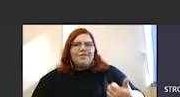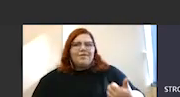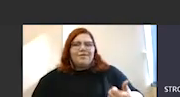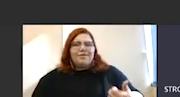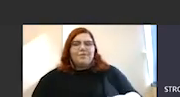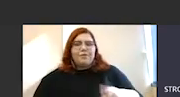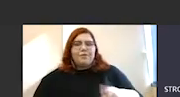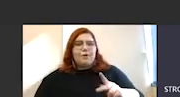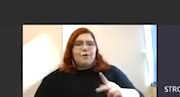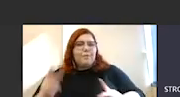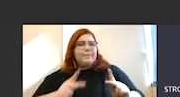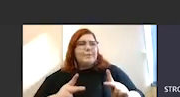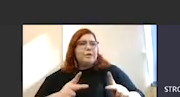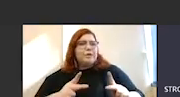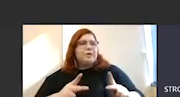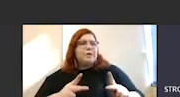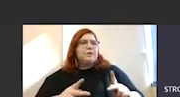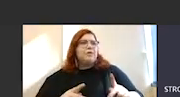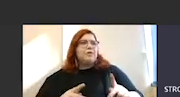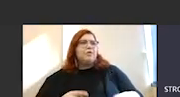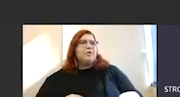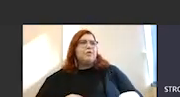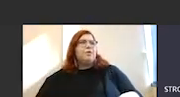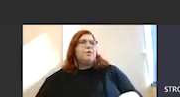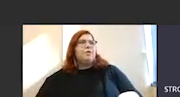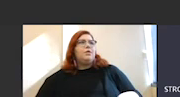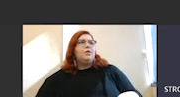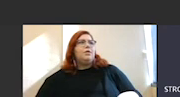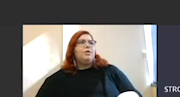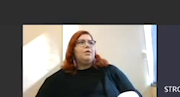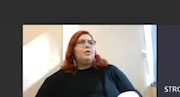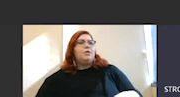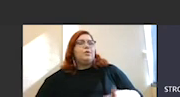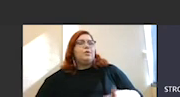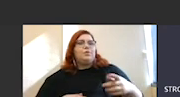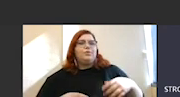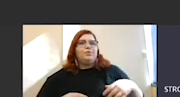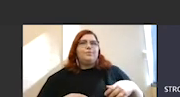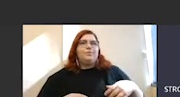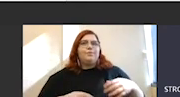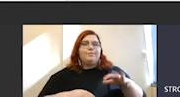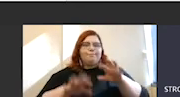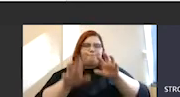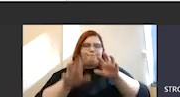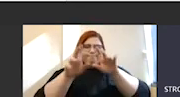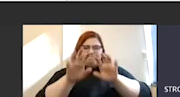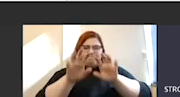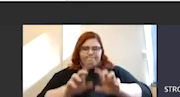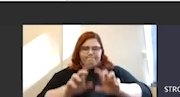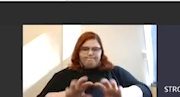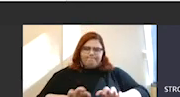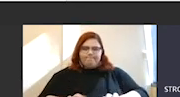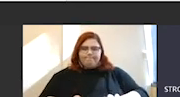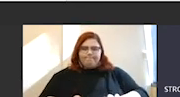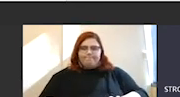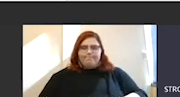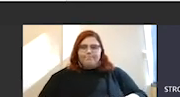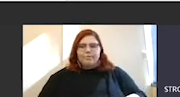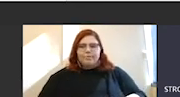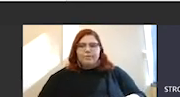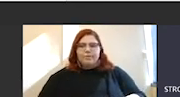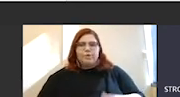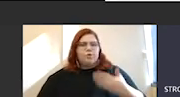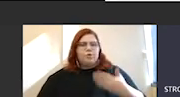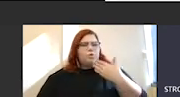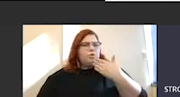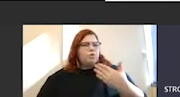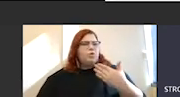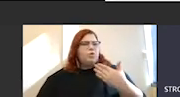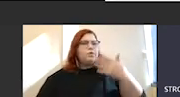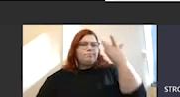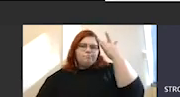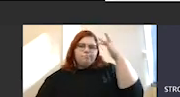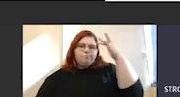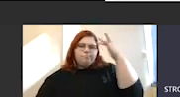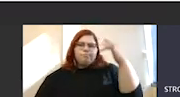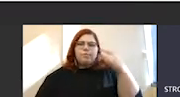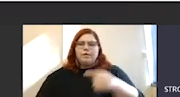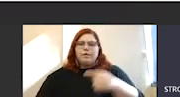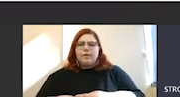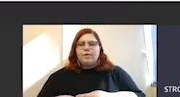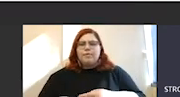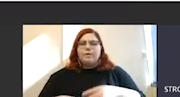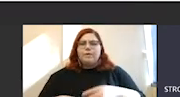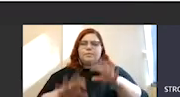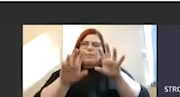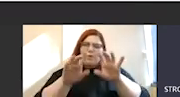kind of send to type out in your good, sane, calm, lucid moments, to type out a series of questions to